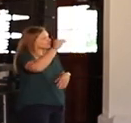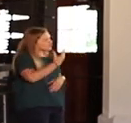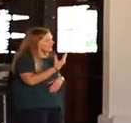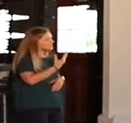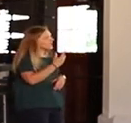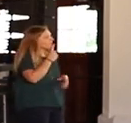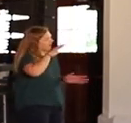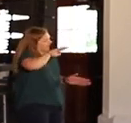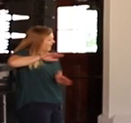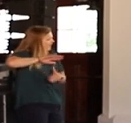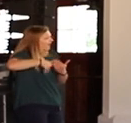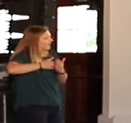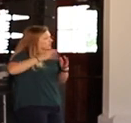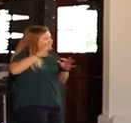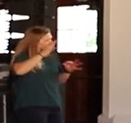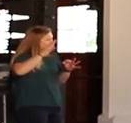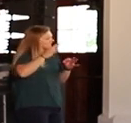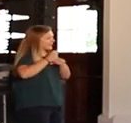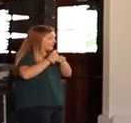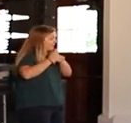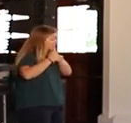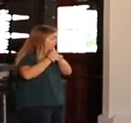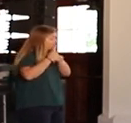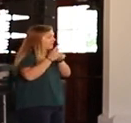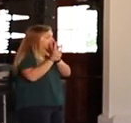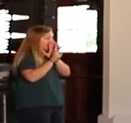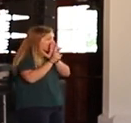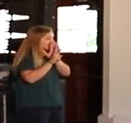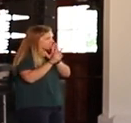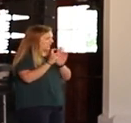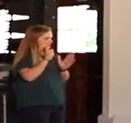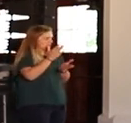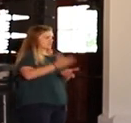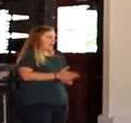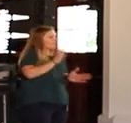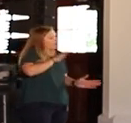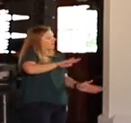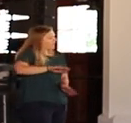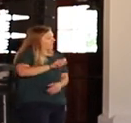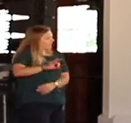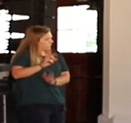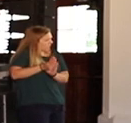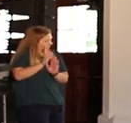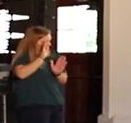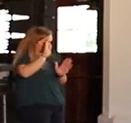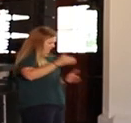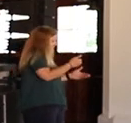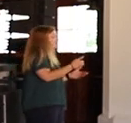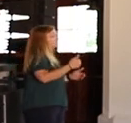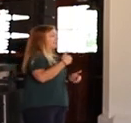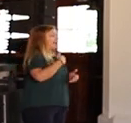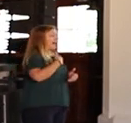by shutting out the dings, the pings, the vibrations that otherwise won't stop tugging at you. Now parents, I'm a parent